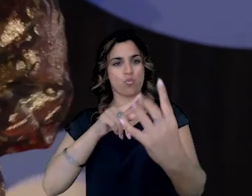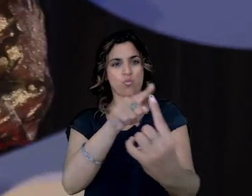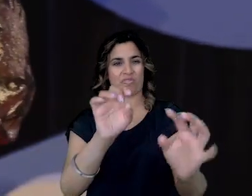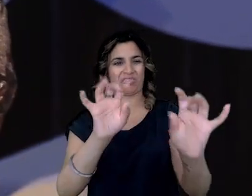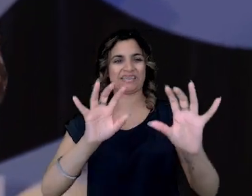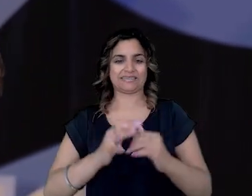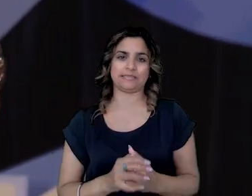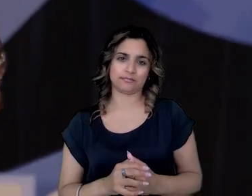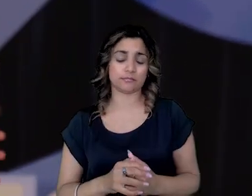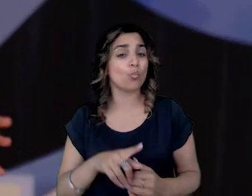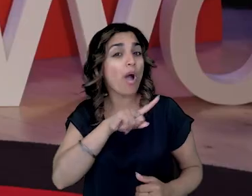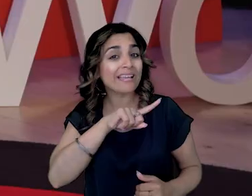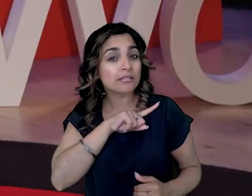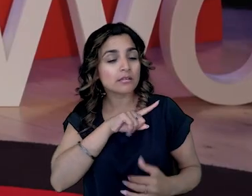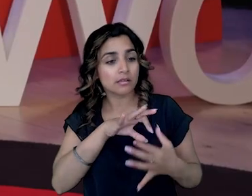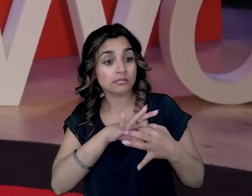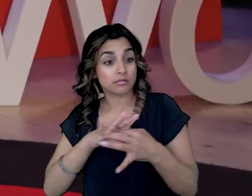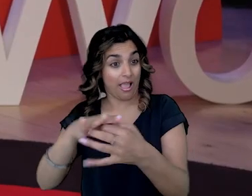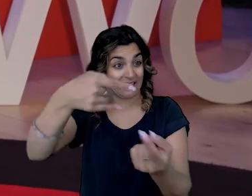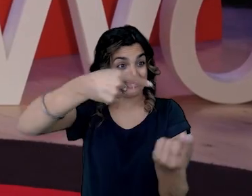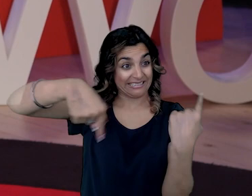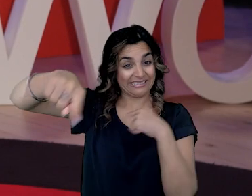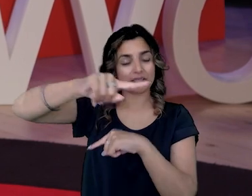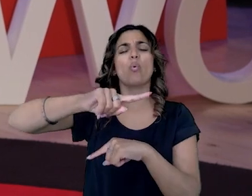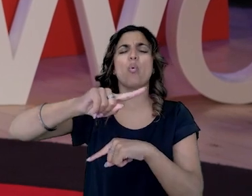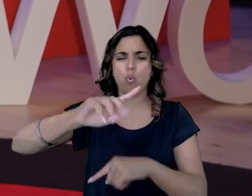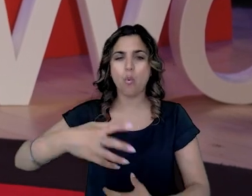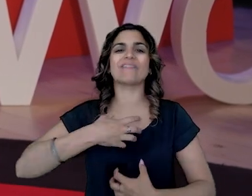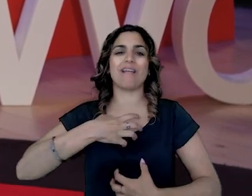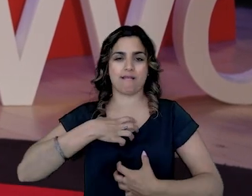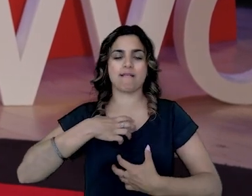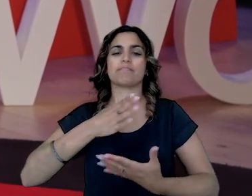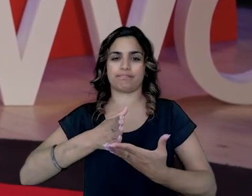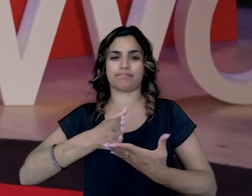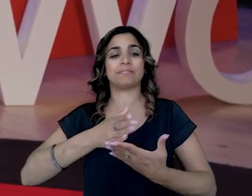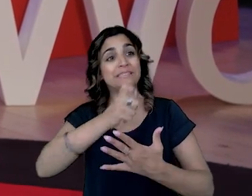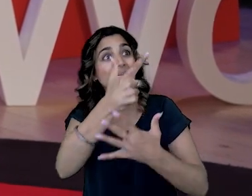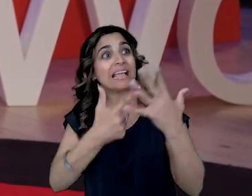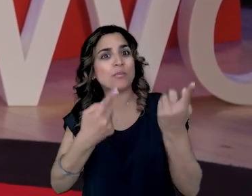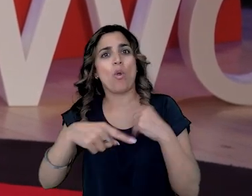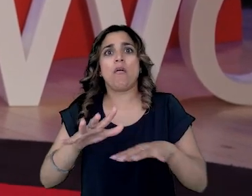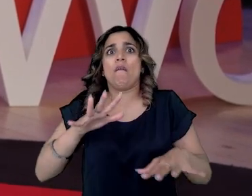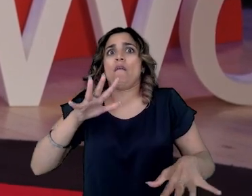this happens is because as a society we're fearful when it comes to disability